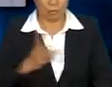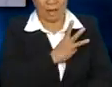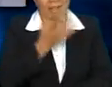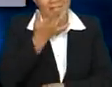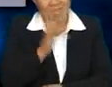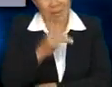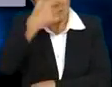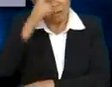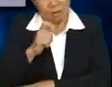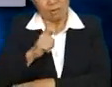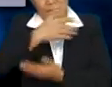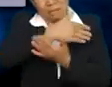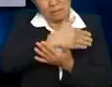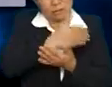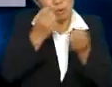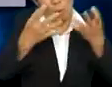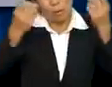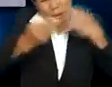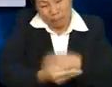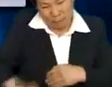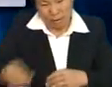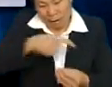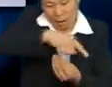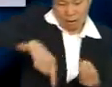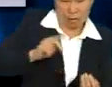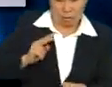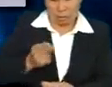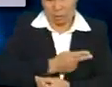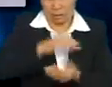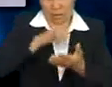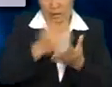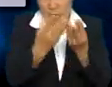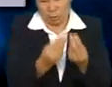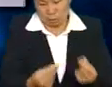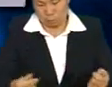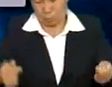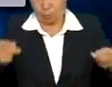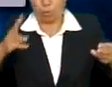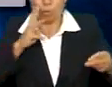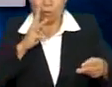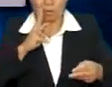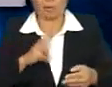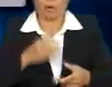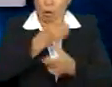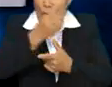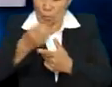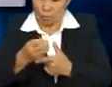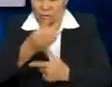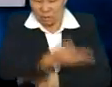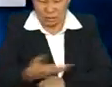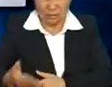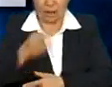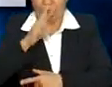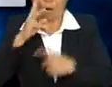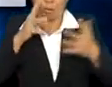We are lucky because there are so many materials around us that absorb water. Otherwise,